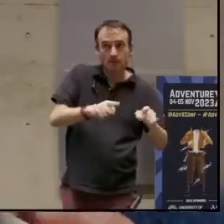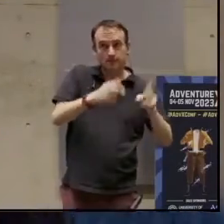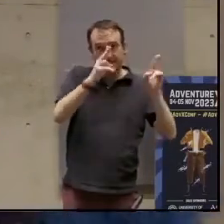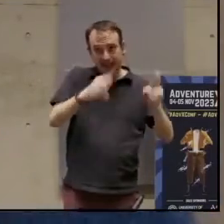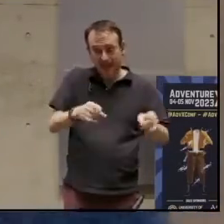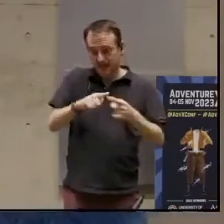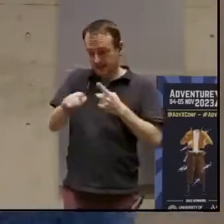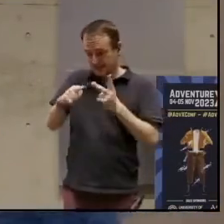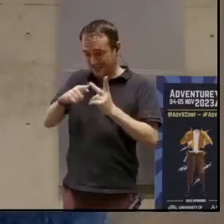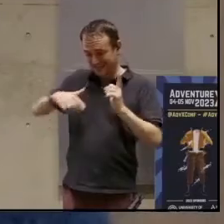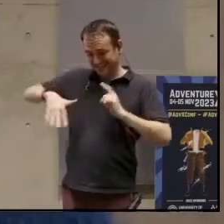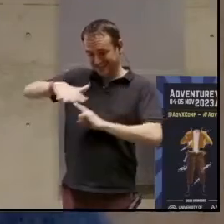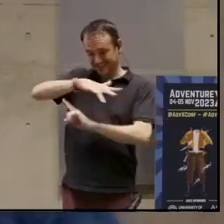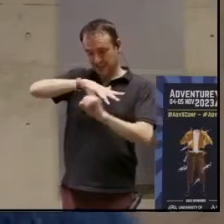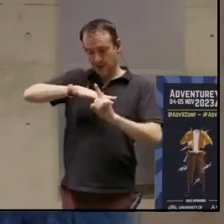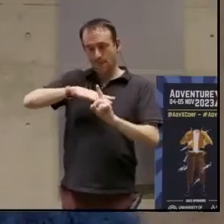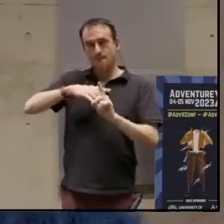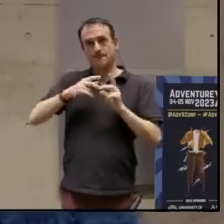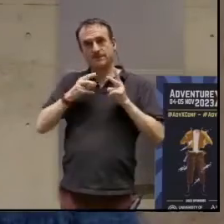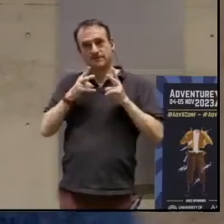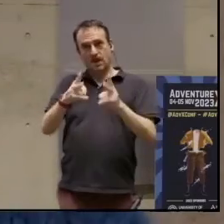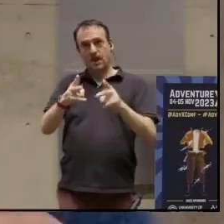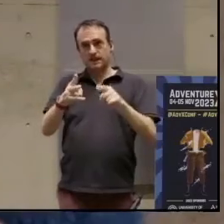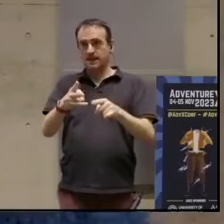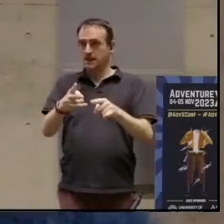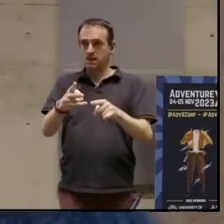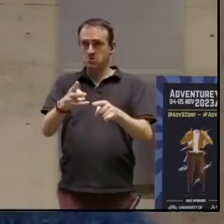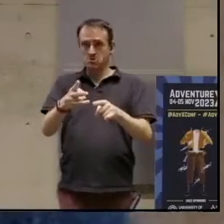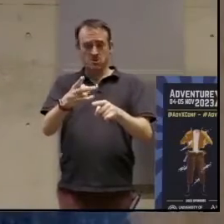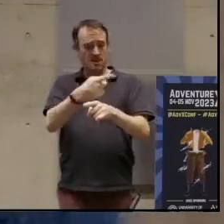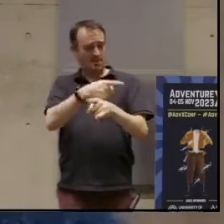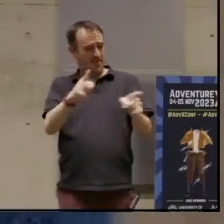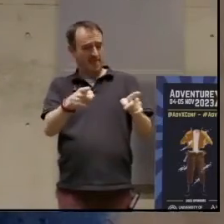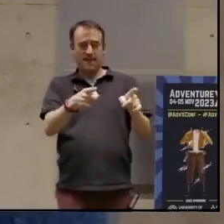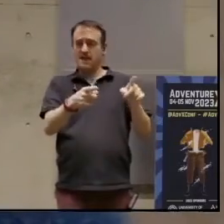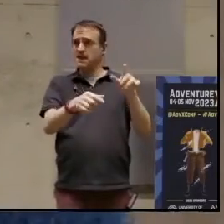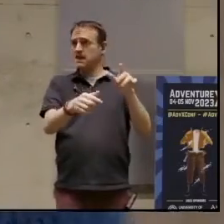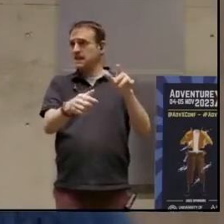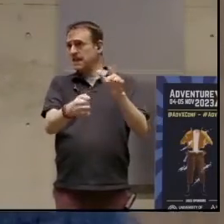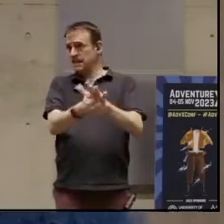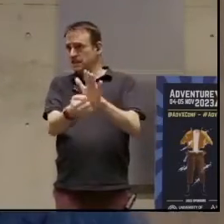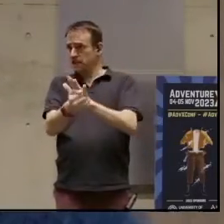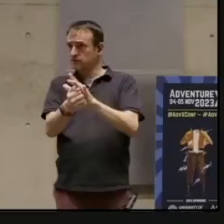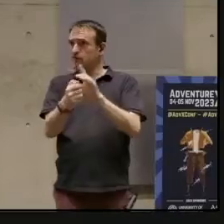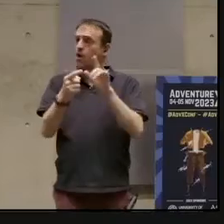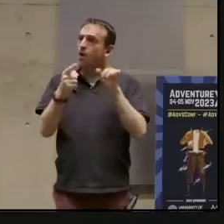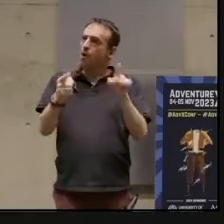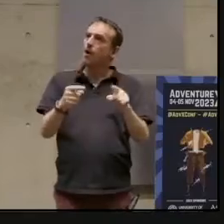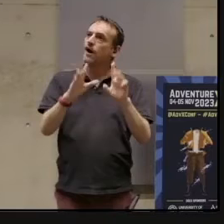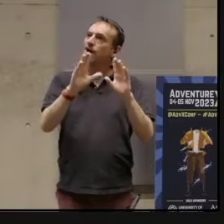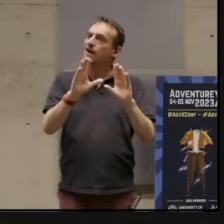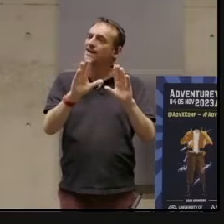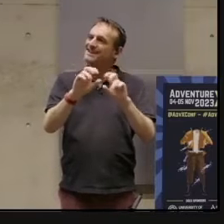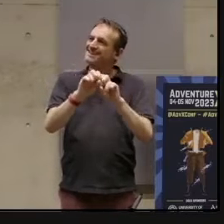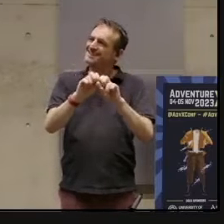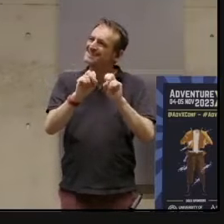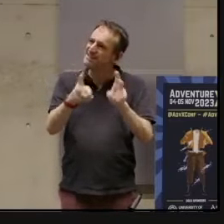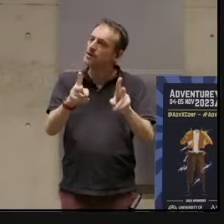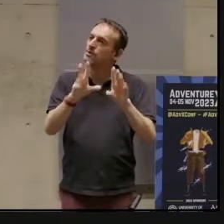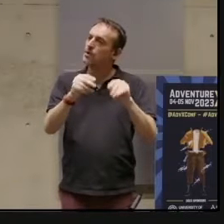society that function are either full of idiots or for some reason don't magically all of a sudden stop working. Again, this is